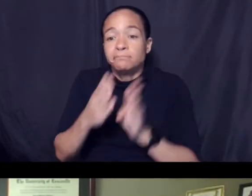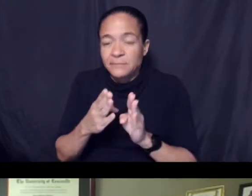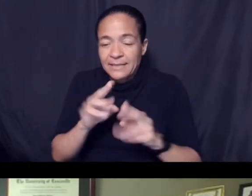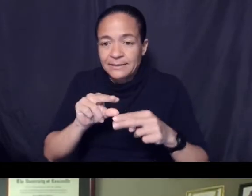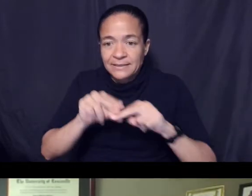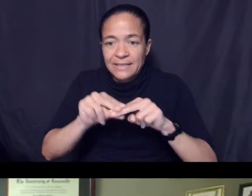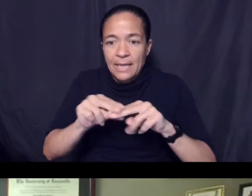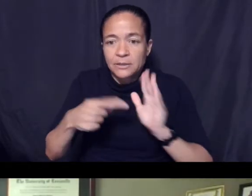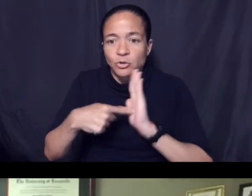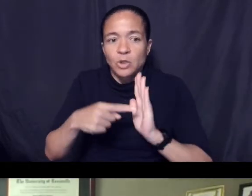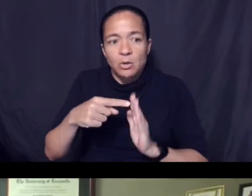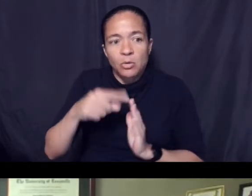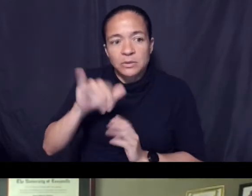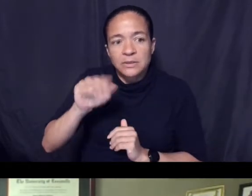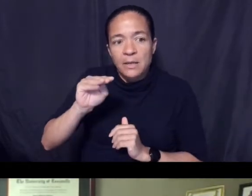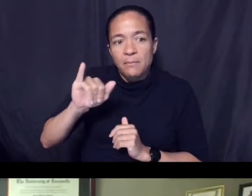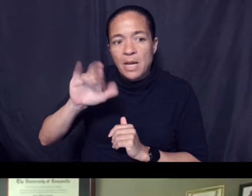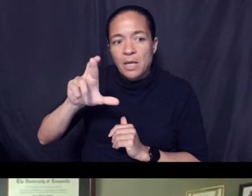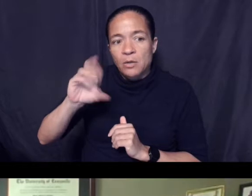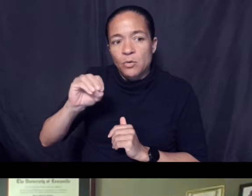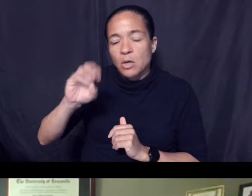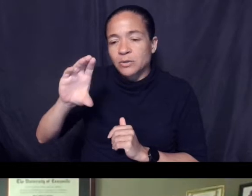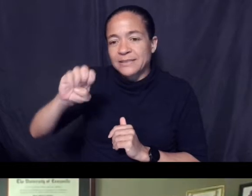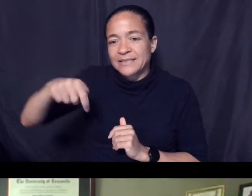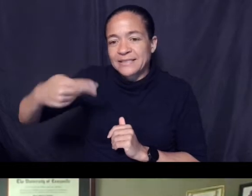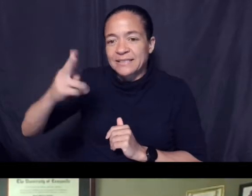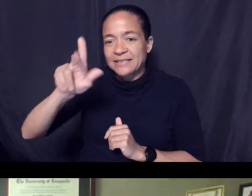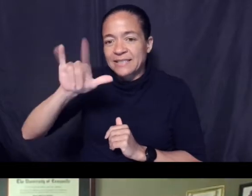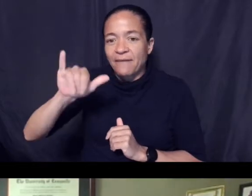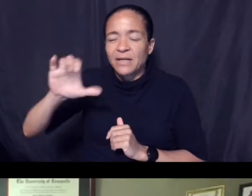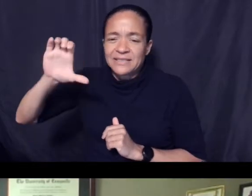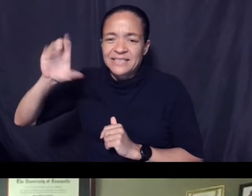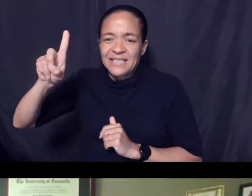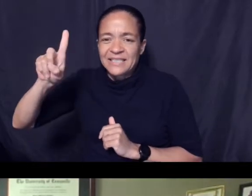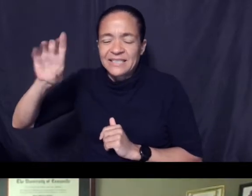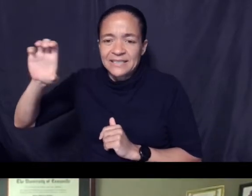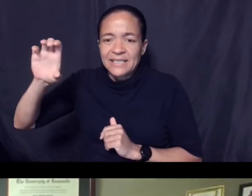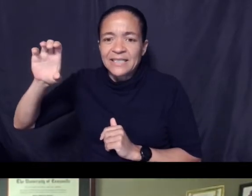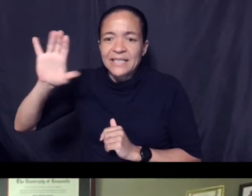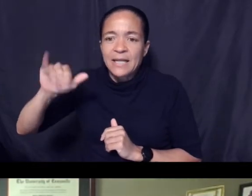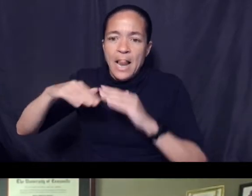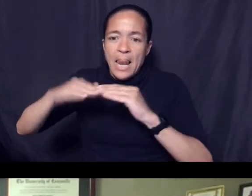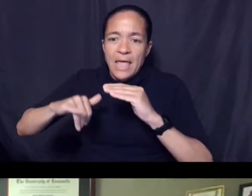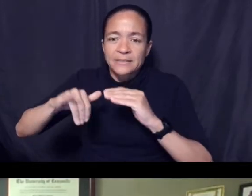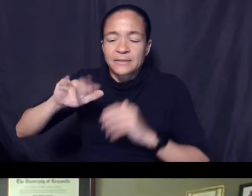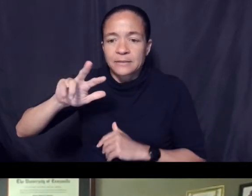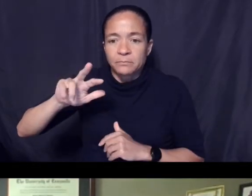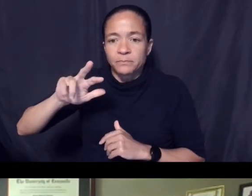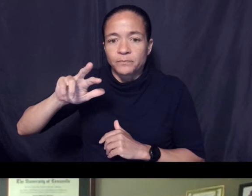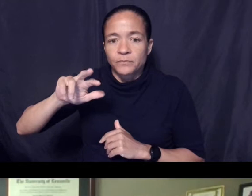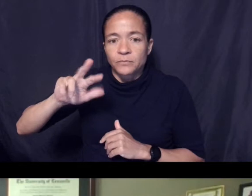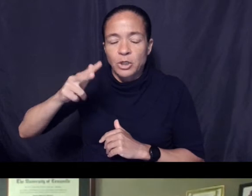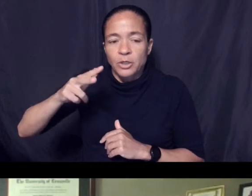slide shows microcephaly. And so that is defined by CDC as less than 3rd percentile for both age and